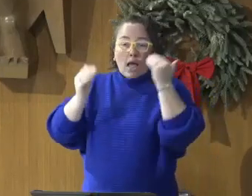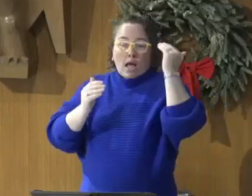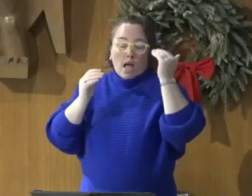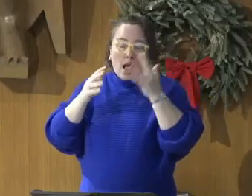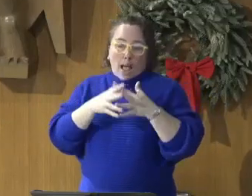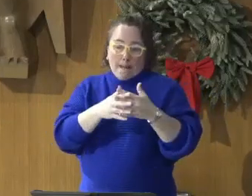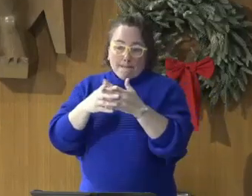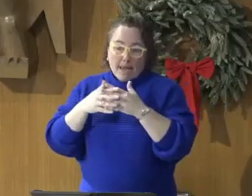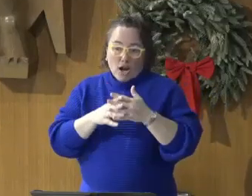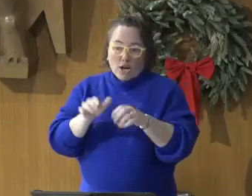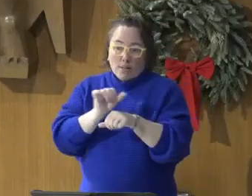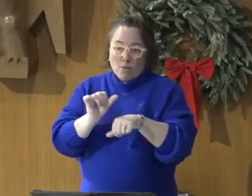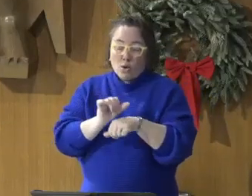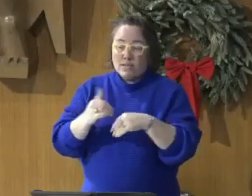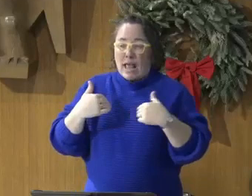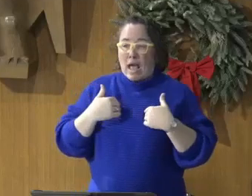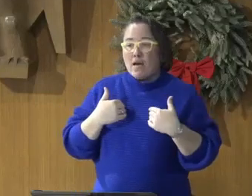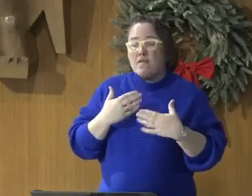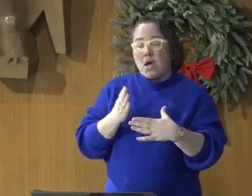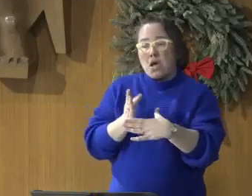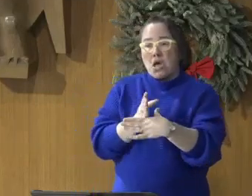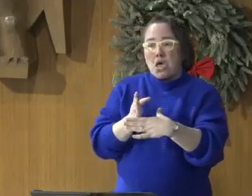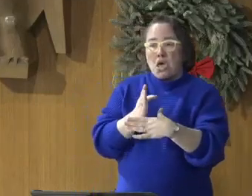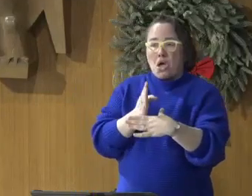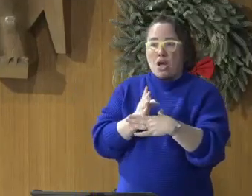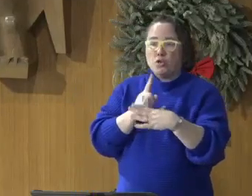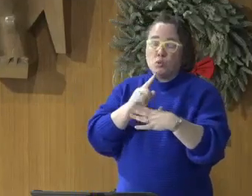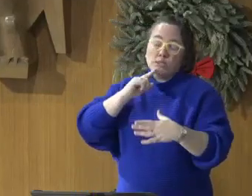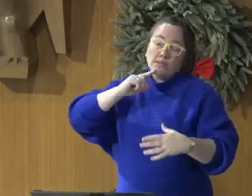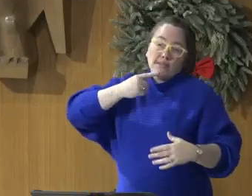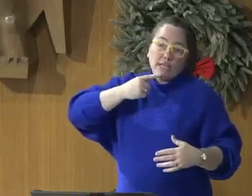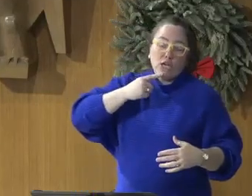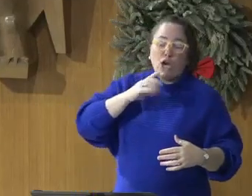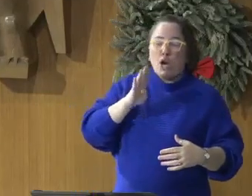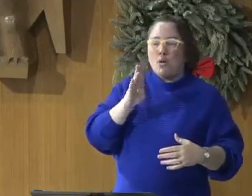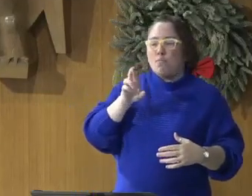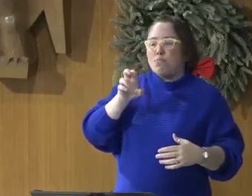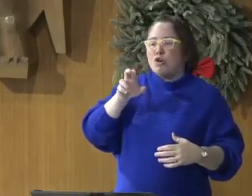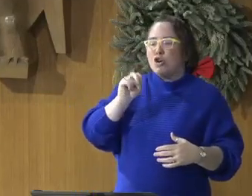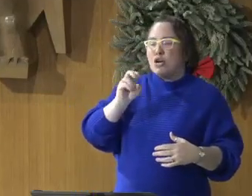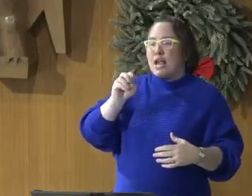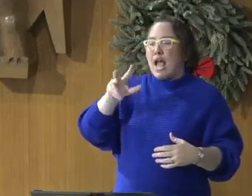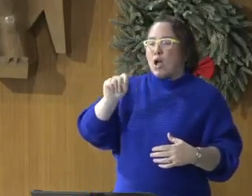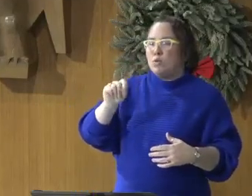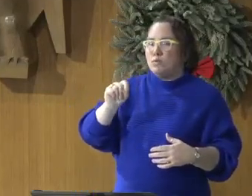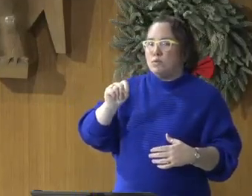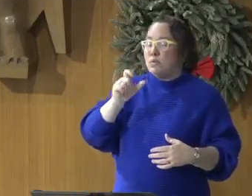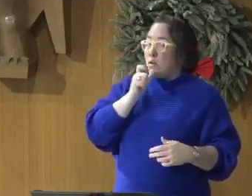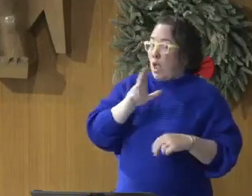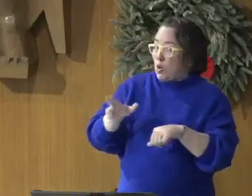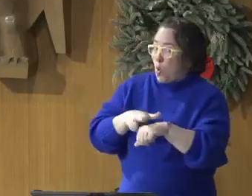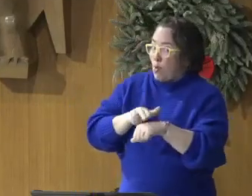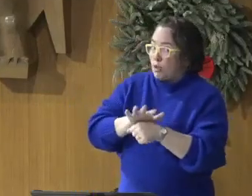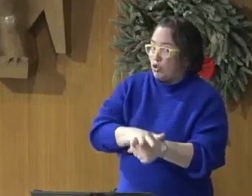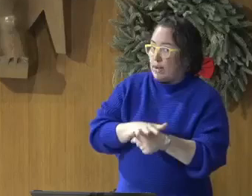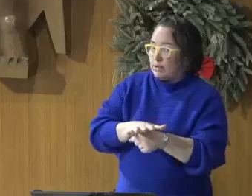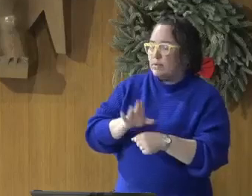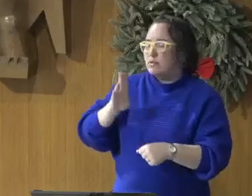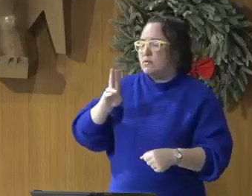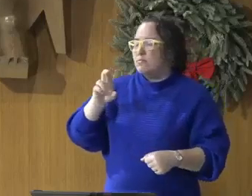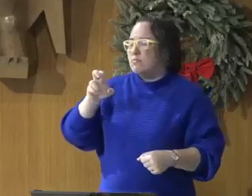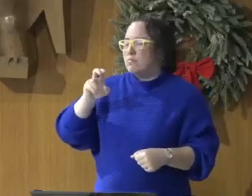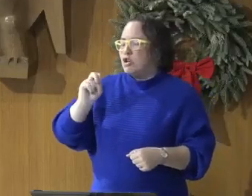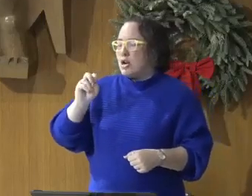moderate to severe burnout. This is different from normal stress, right? Burnout